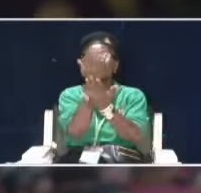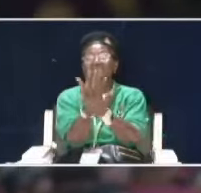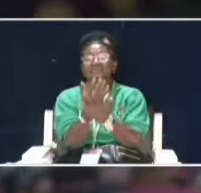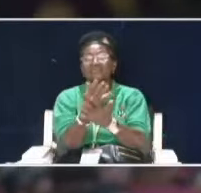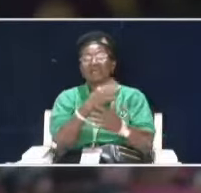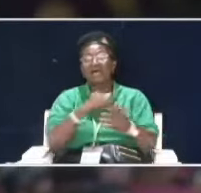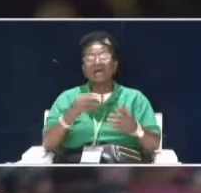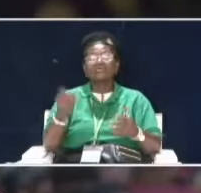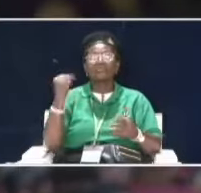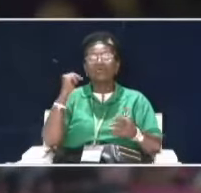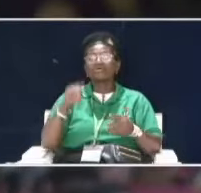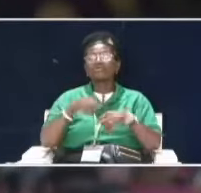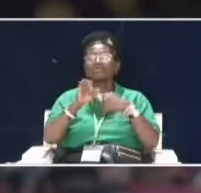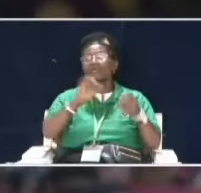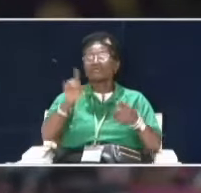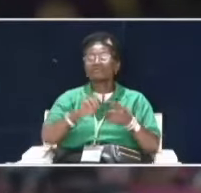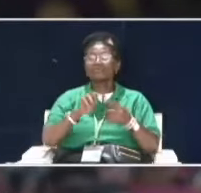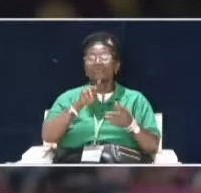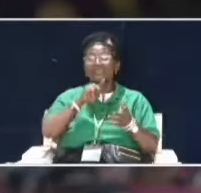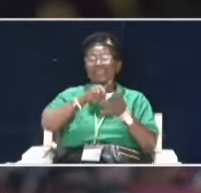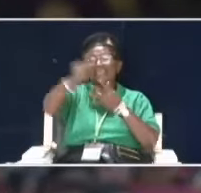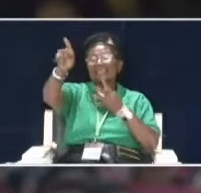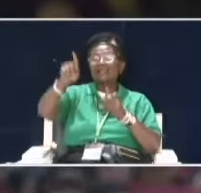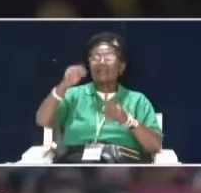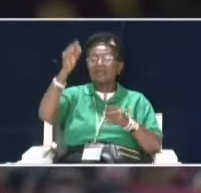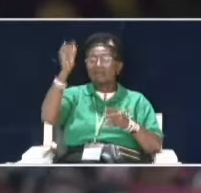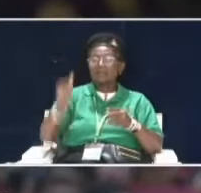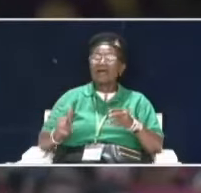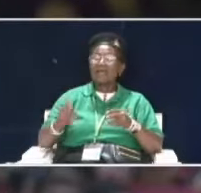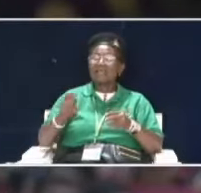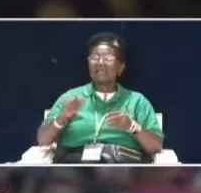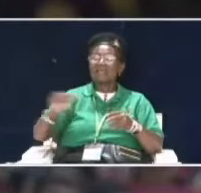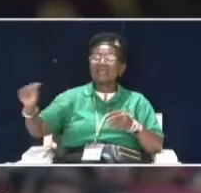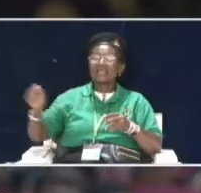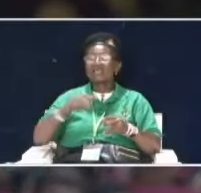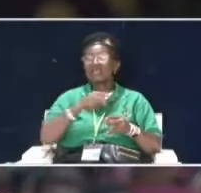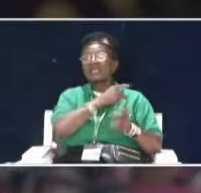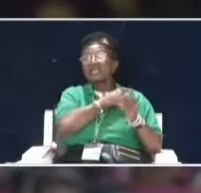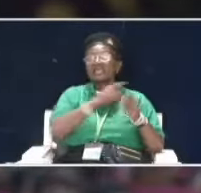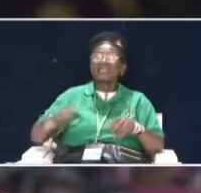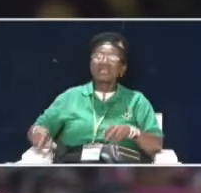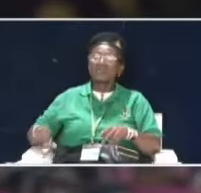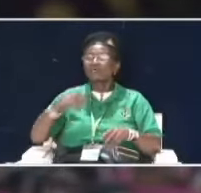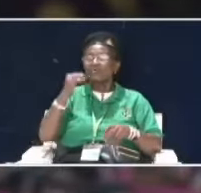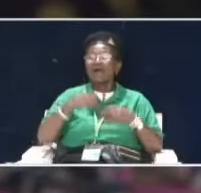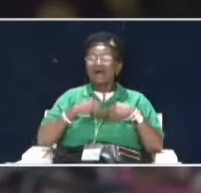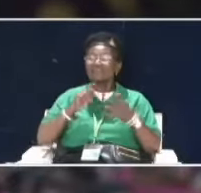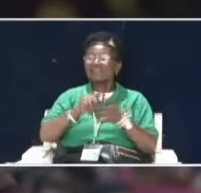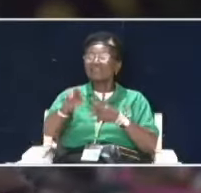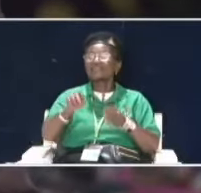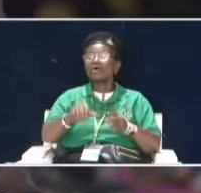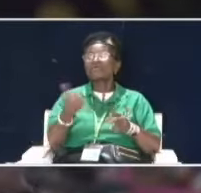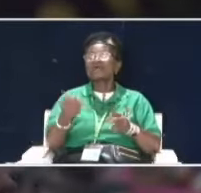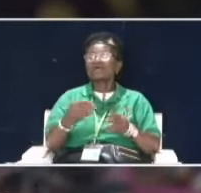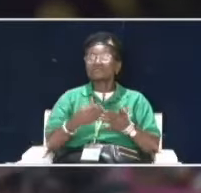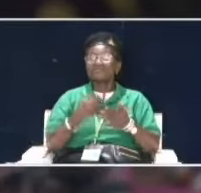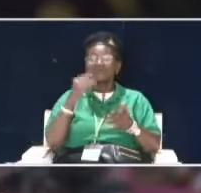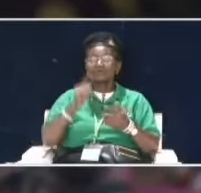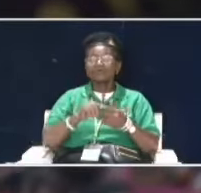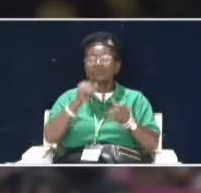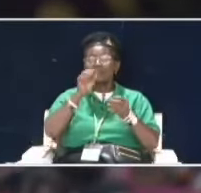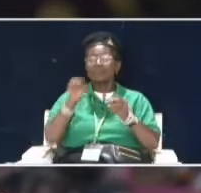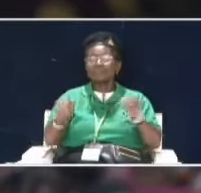to be killed by a king who had killed others before, to put an end to the